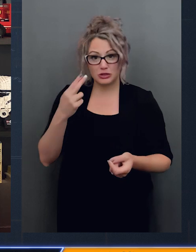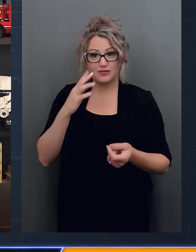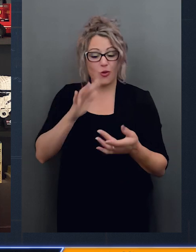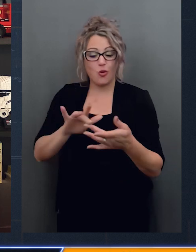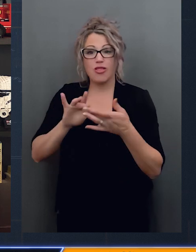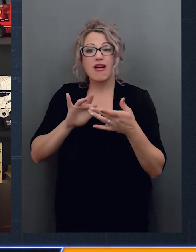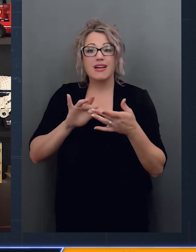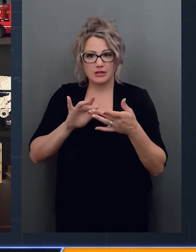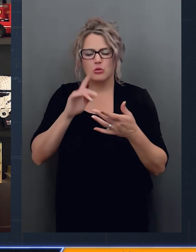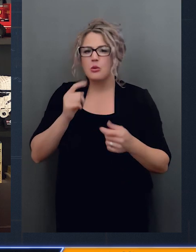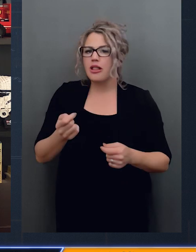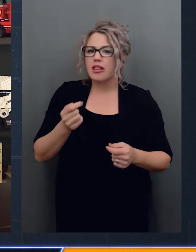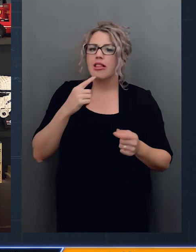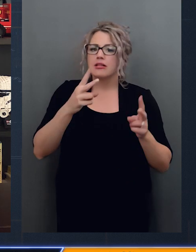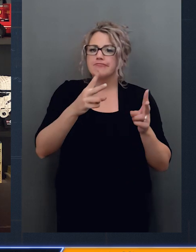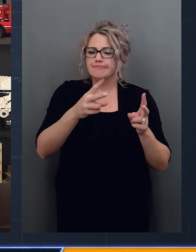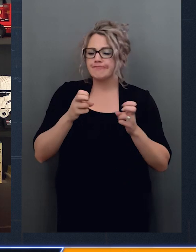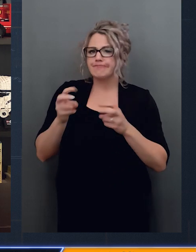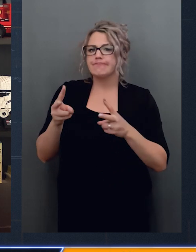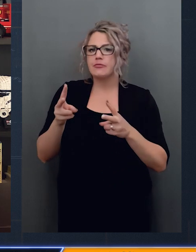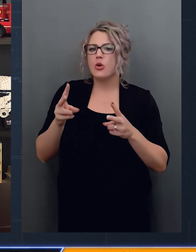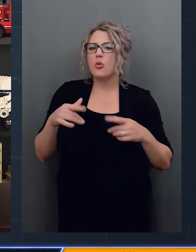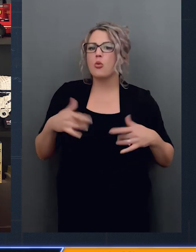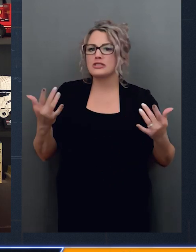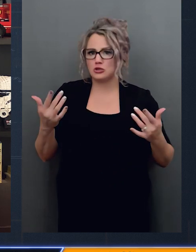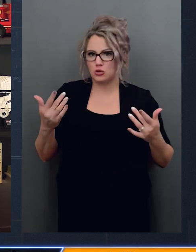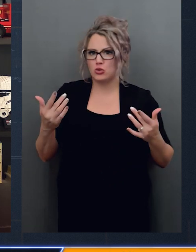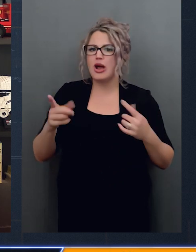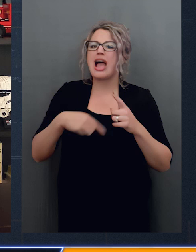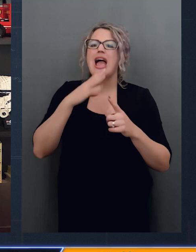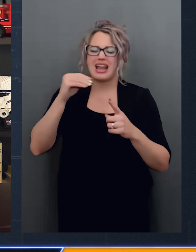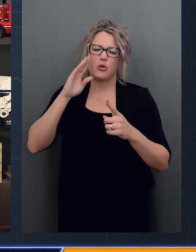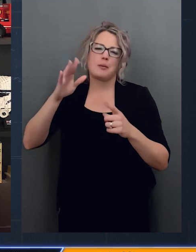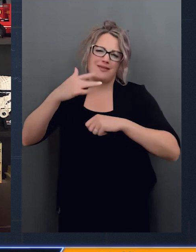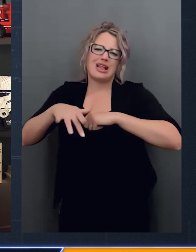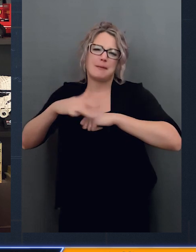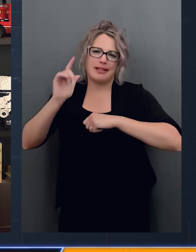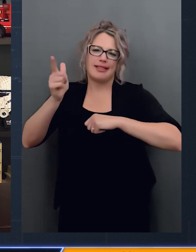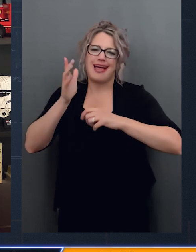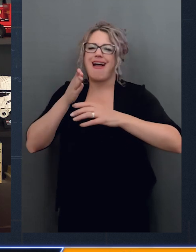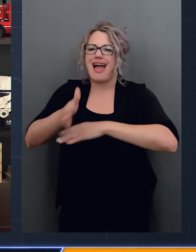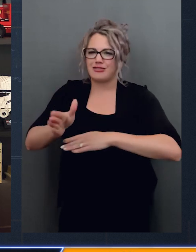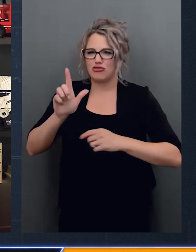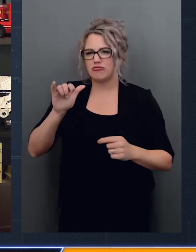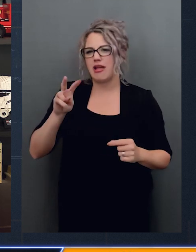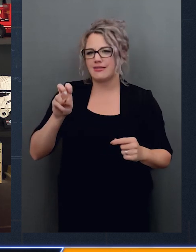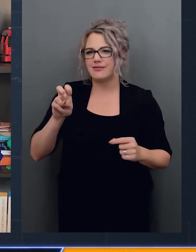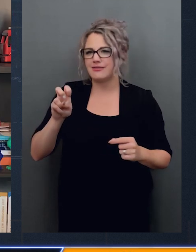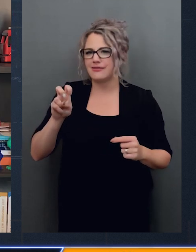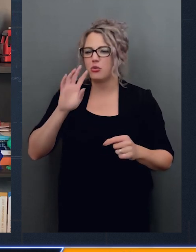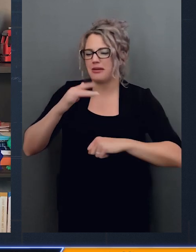get online, we're going to take out the What's New segment, we're going to polish it up a bit, and we're going to publish that for offline consumption as